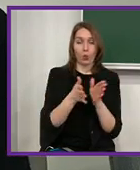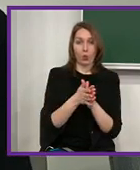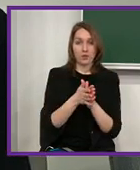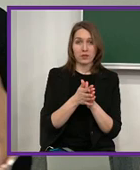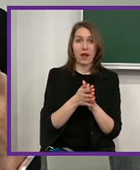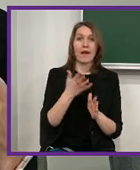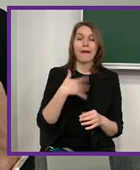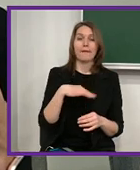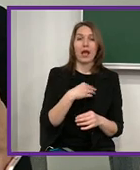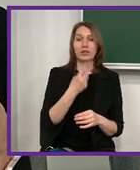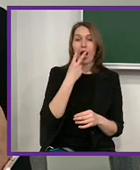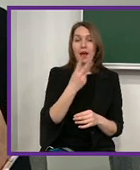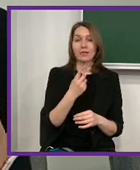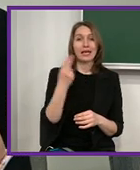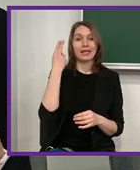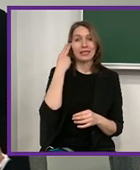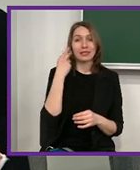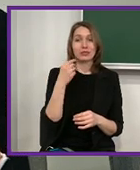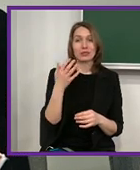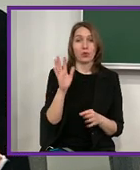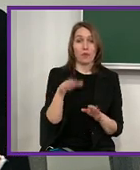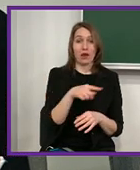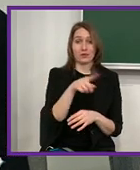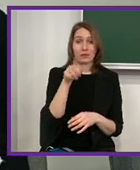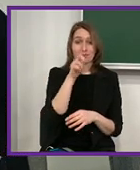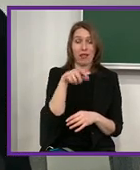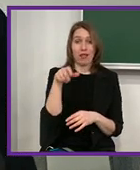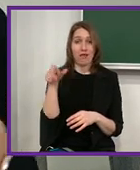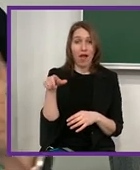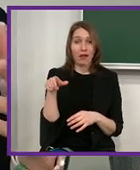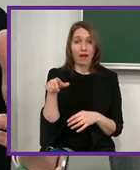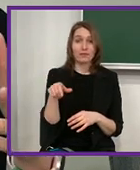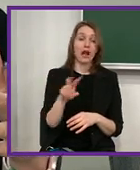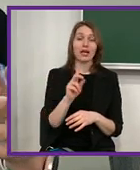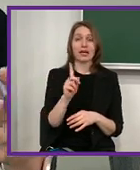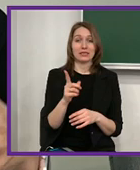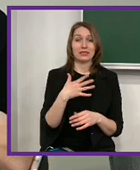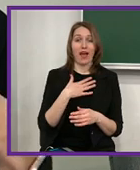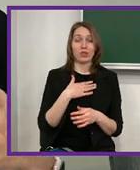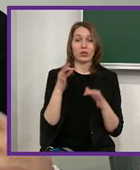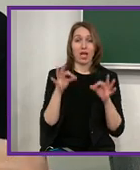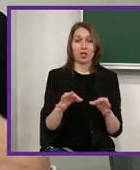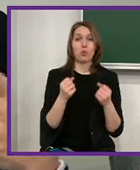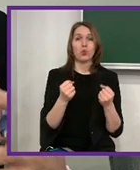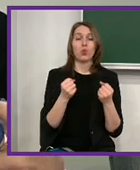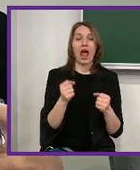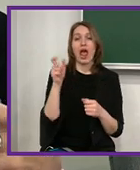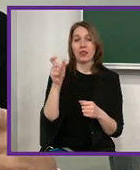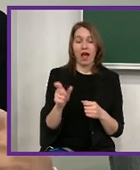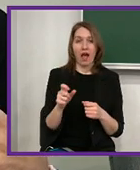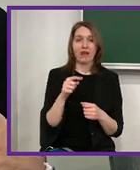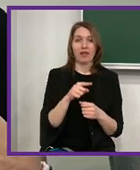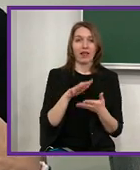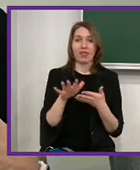people in the forefront, the spend is less significant. So that means, for instance, looking at the country risk and the industry